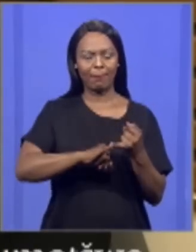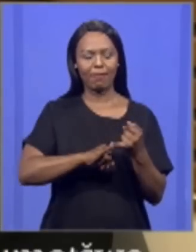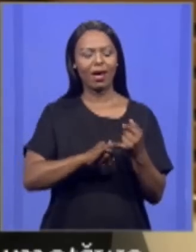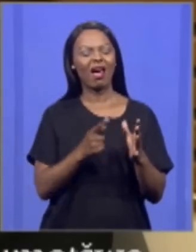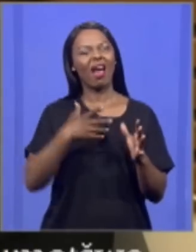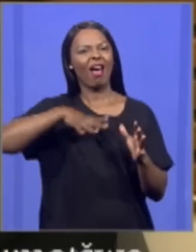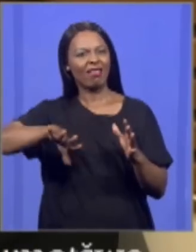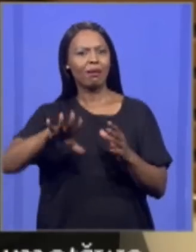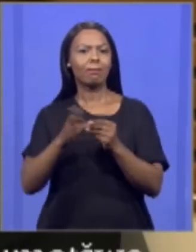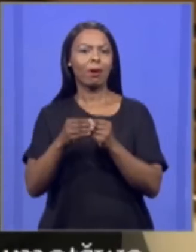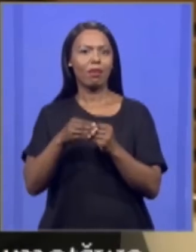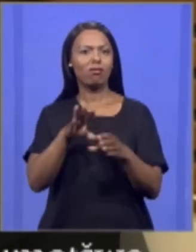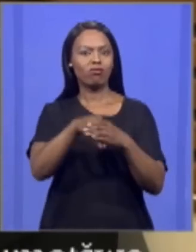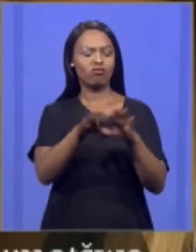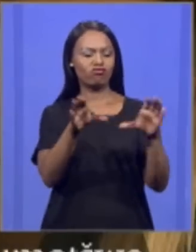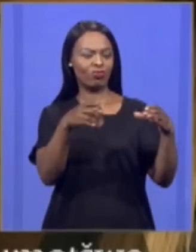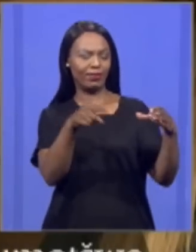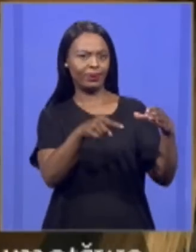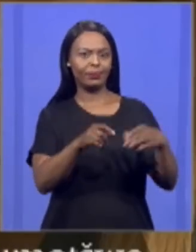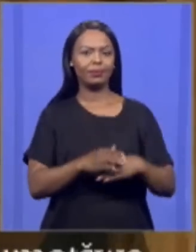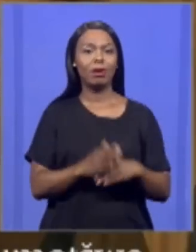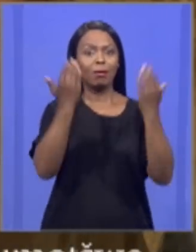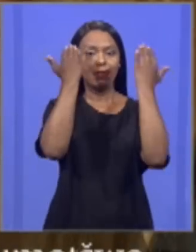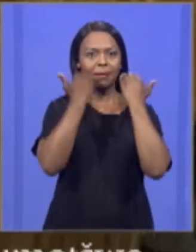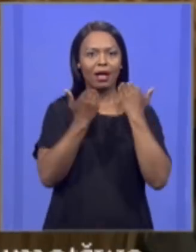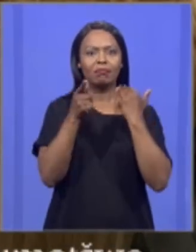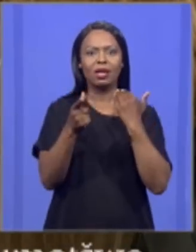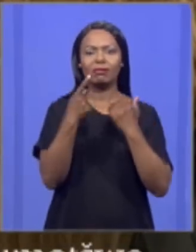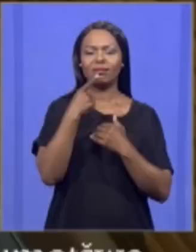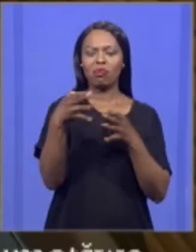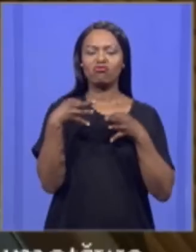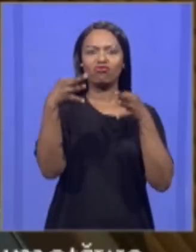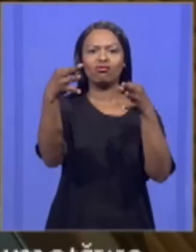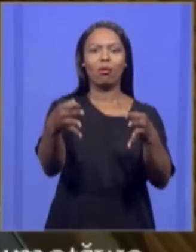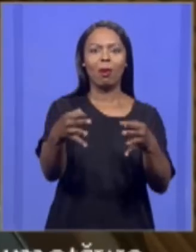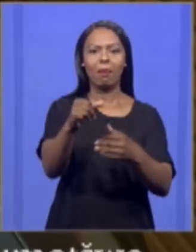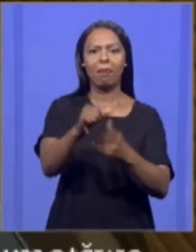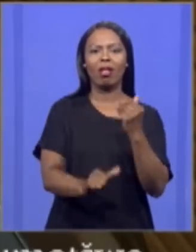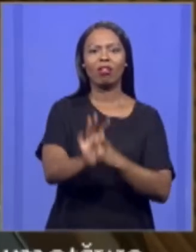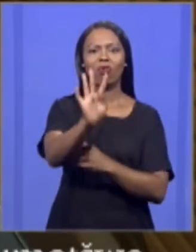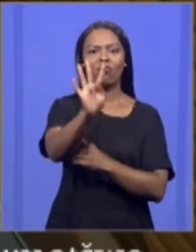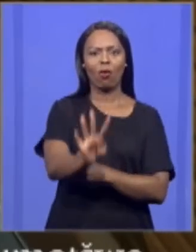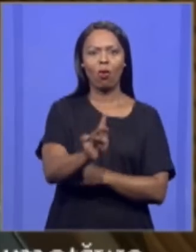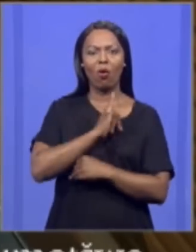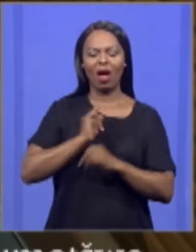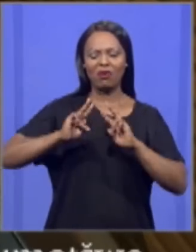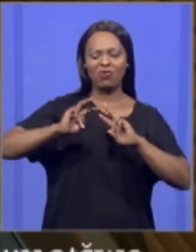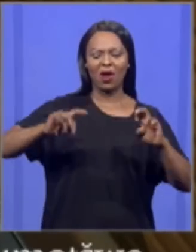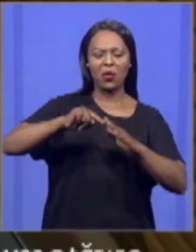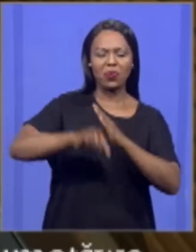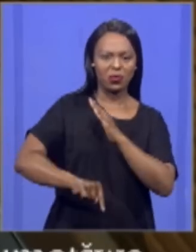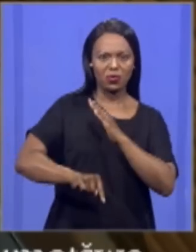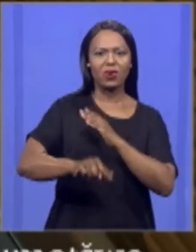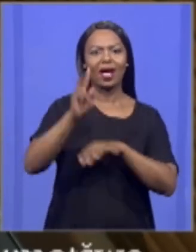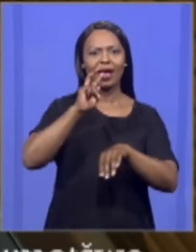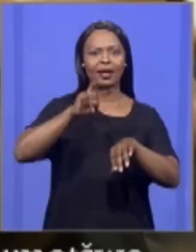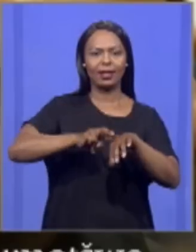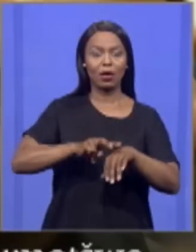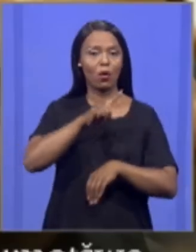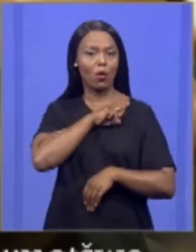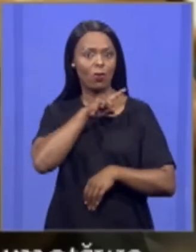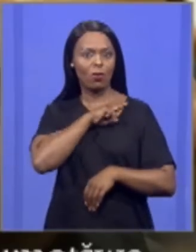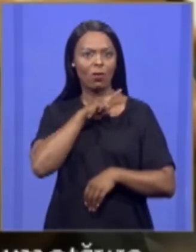ba balatofatšwa. Botšhotšhisi bo kgopetše tšhutišo go molato wo ka dikgwedi tše 4 go feleletša dinyakišišo tša bona. Seo e le ka